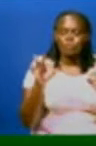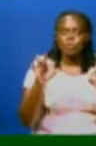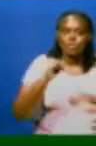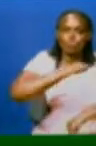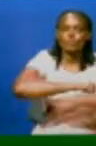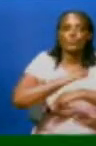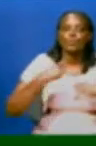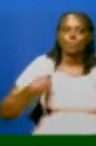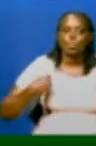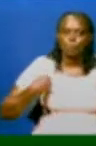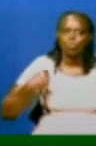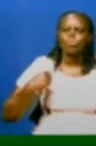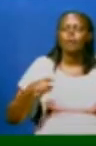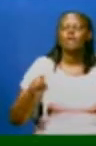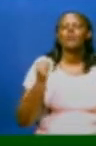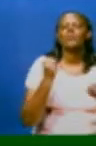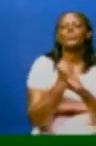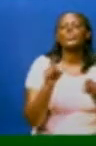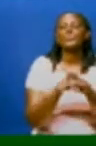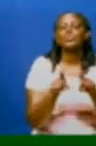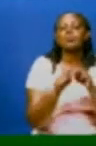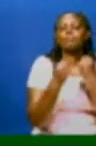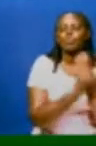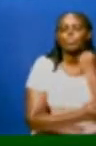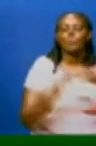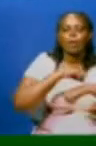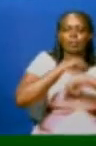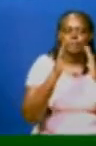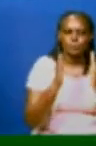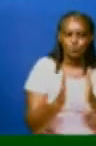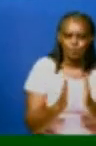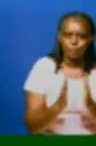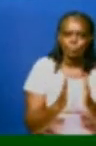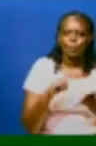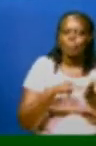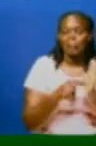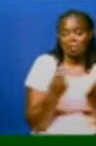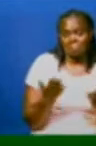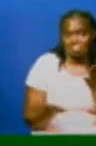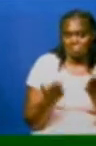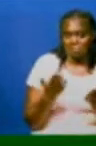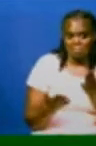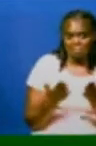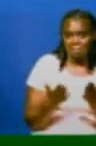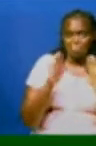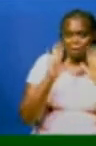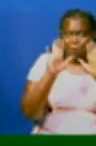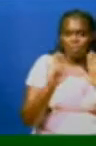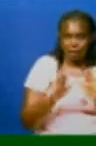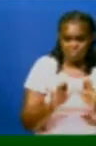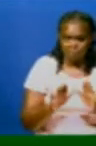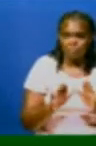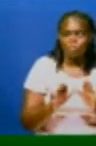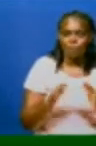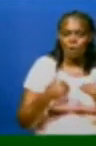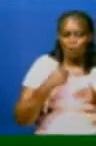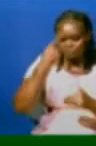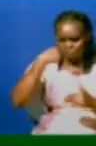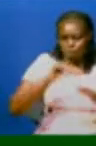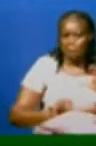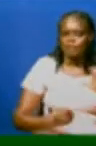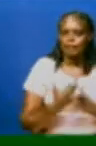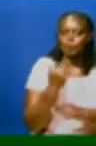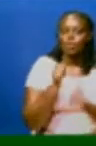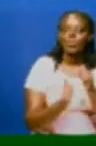why can they not do the same for poor students? So perhaps it would be important to put a policy that